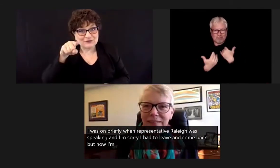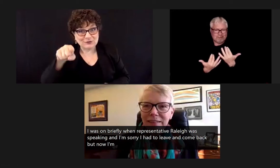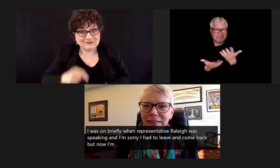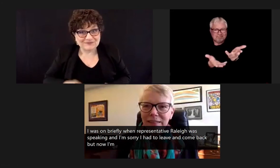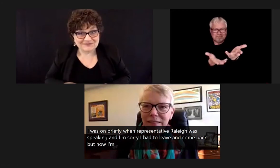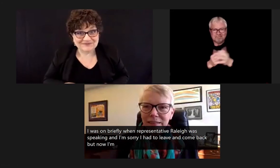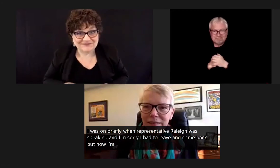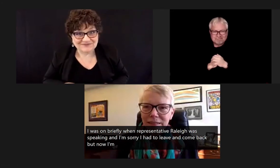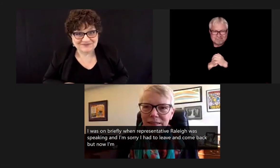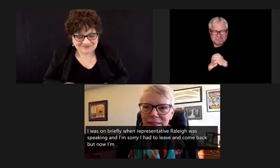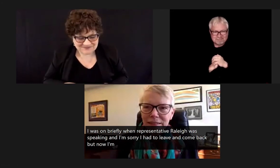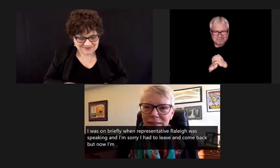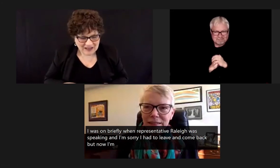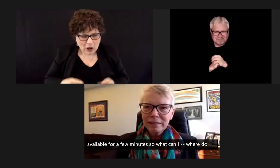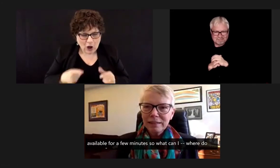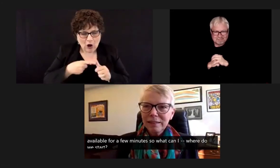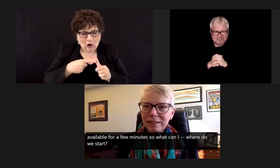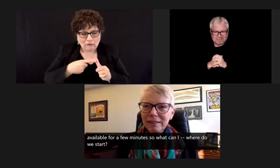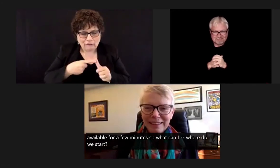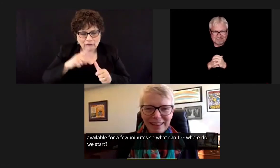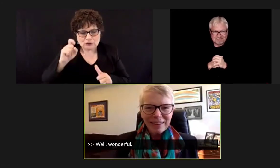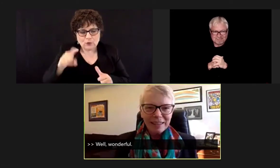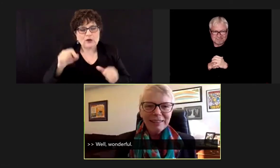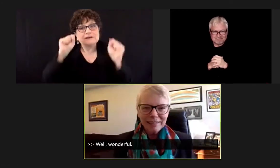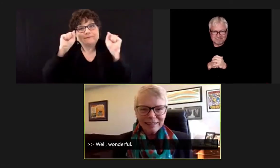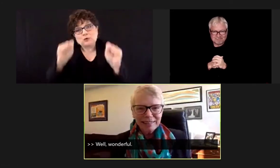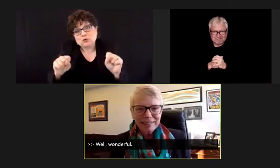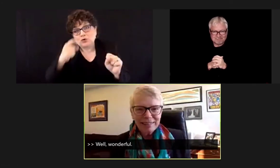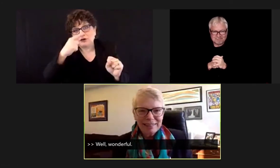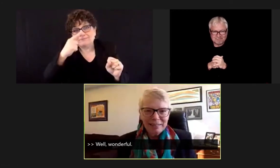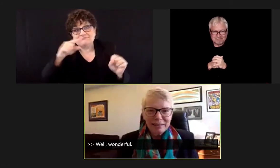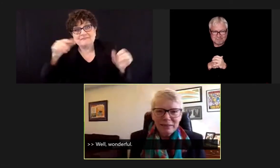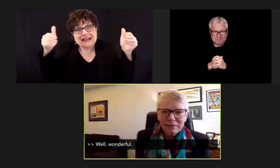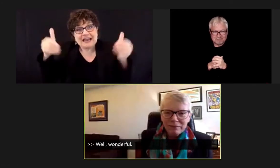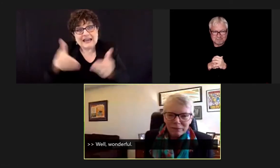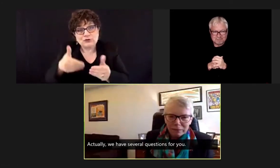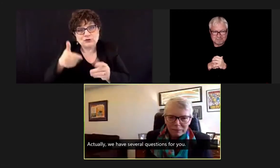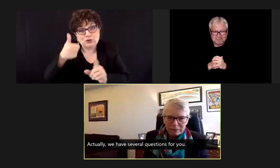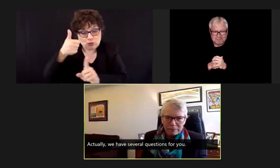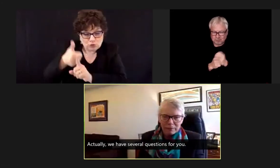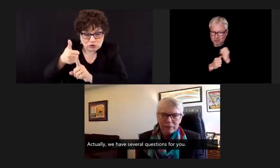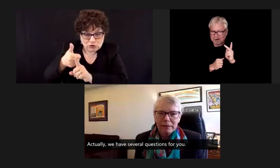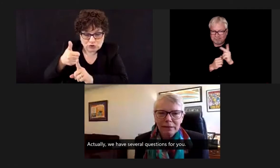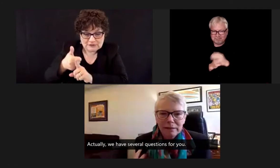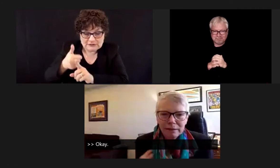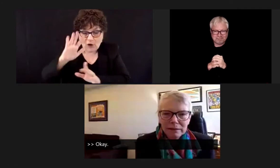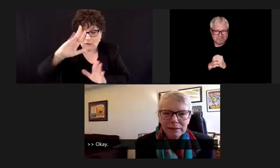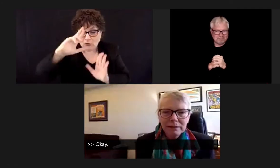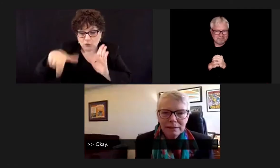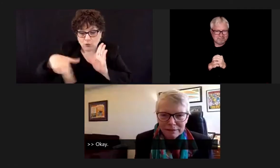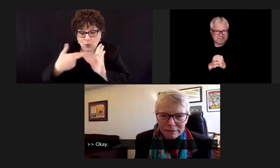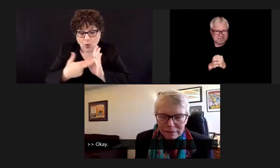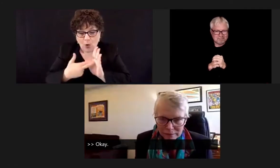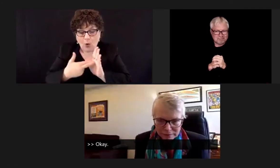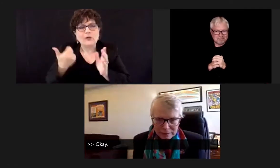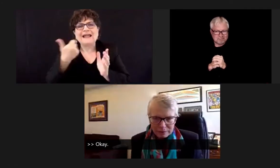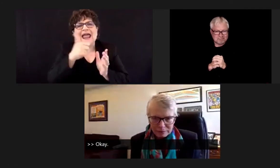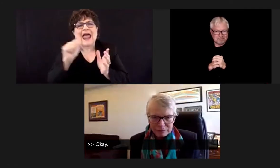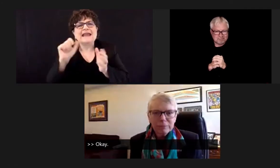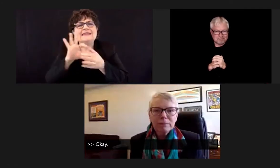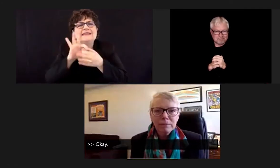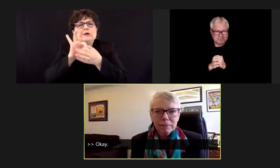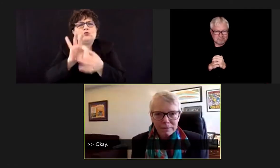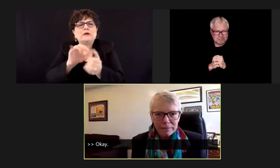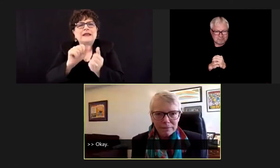Wonderful. Well, actually, we have several questions for you. Okay. The first question, if you wouldn't mind to introduce